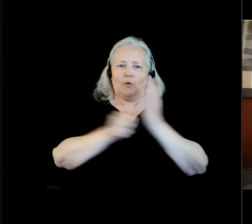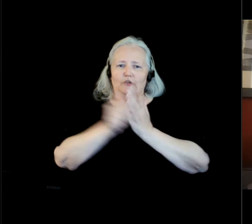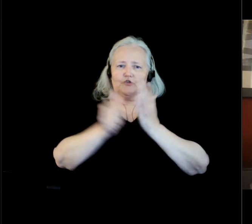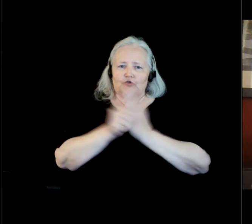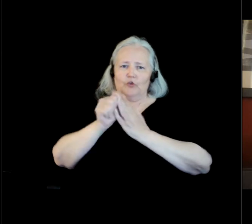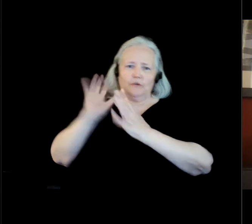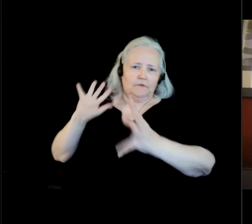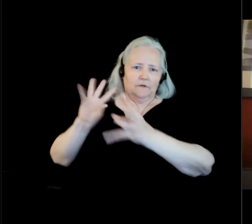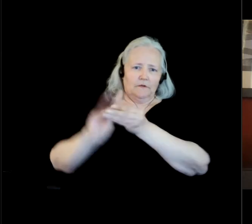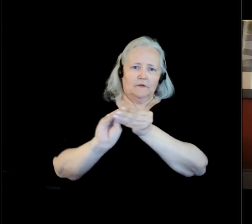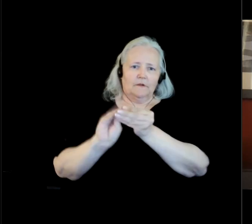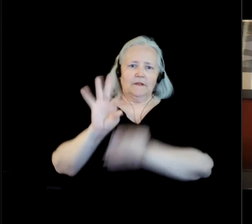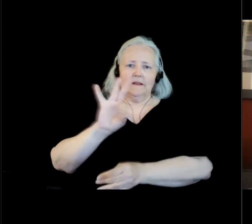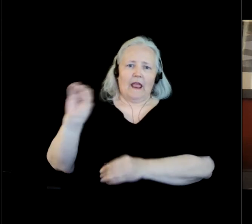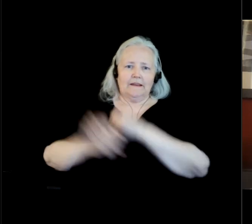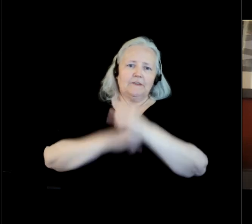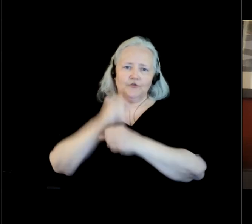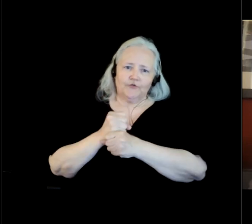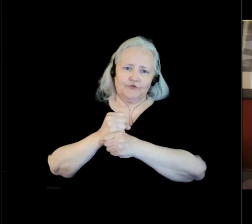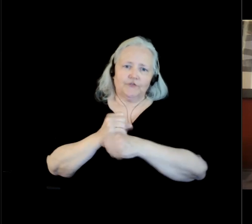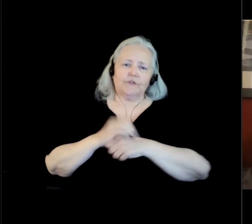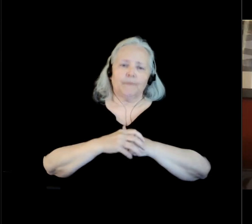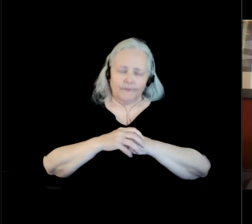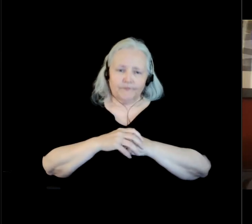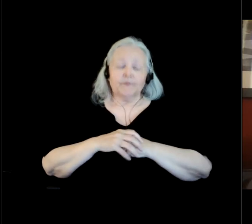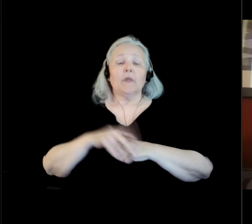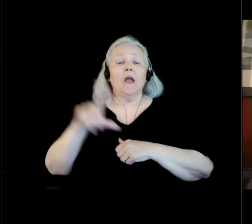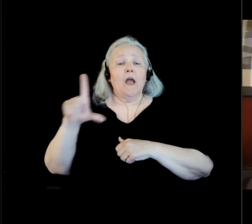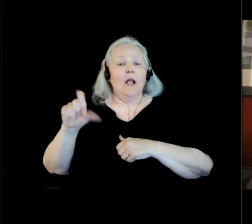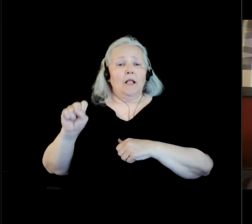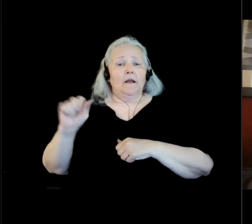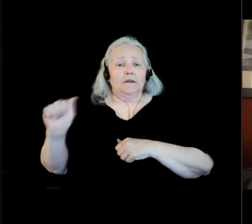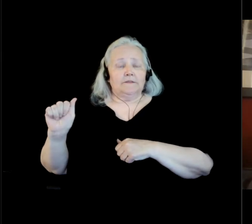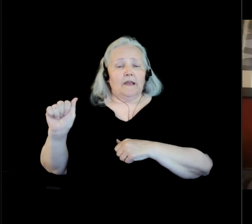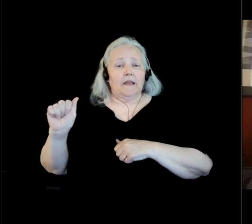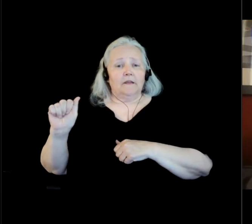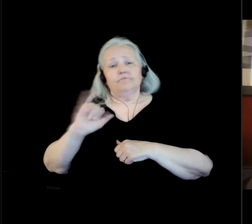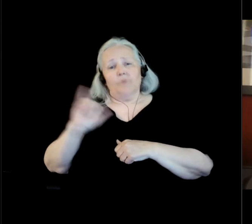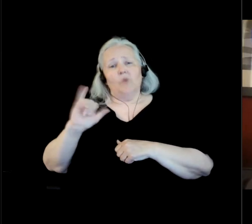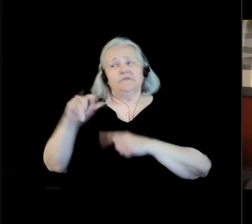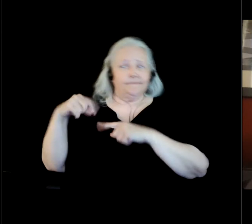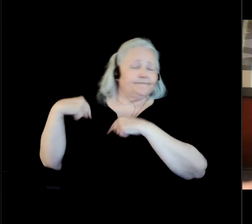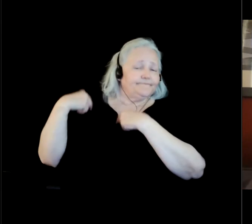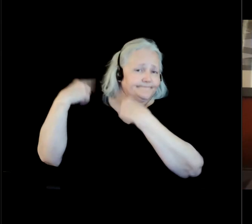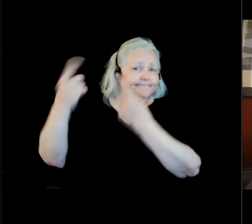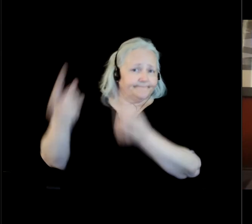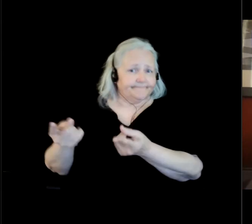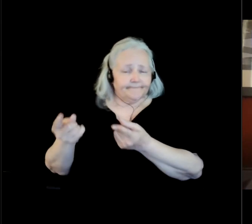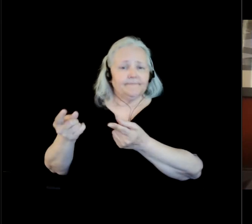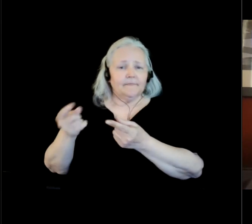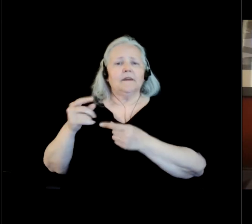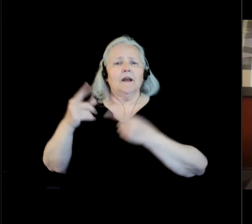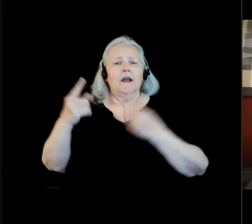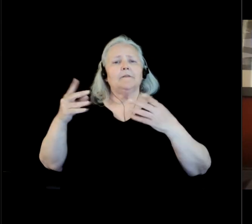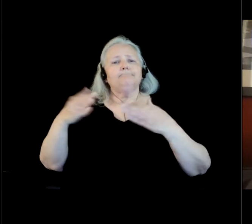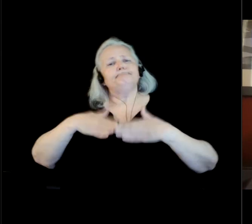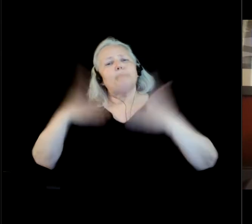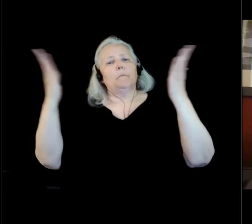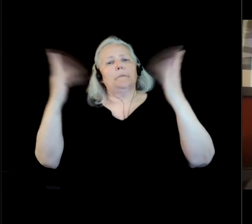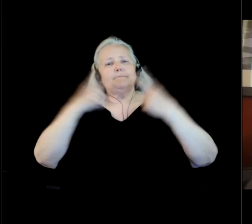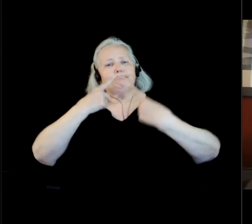has been published. The LSA has also, over the decades and years, made several statements officially